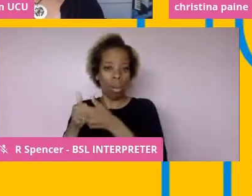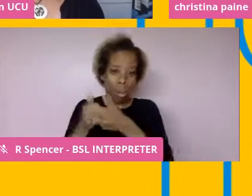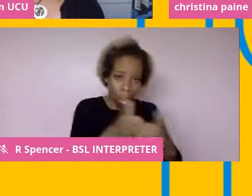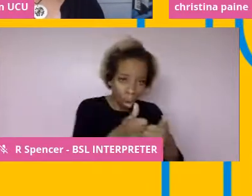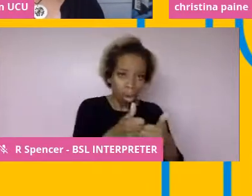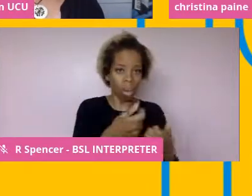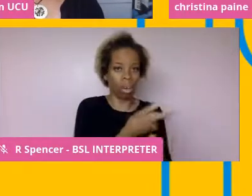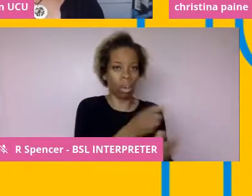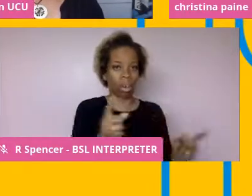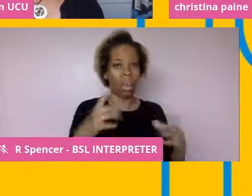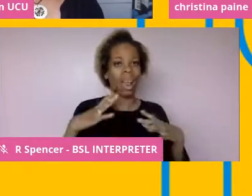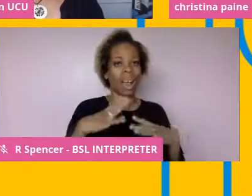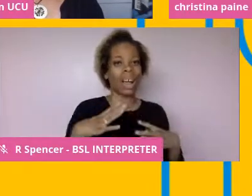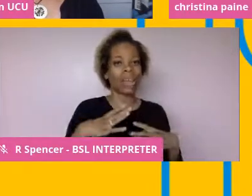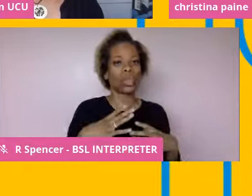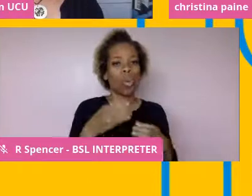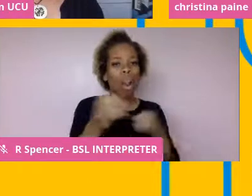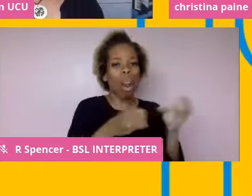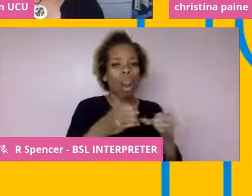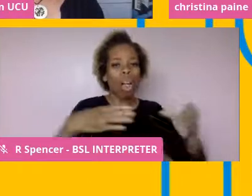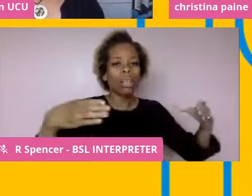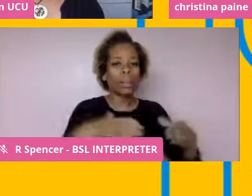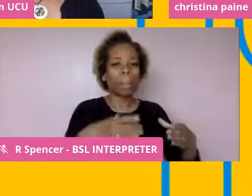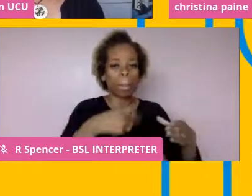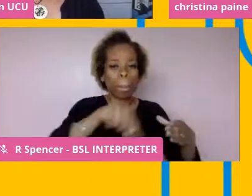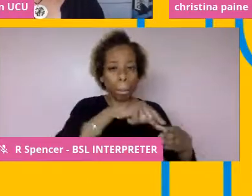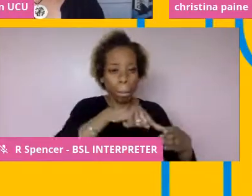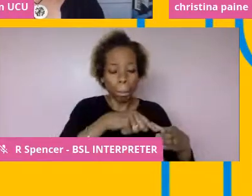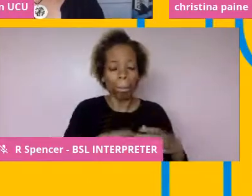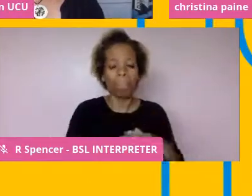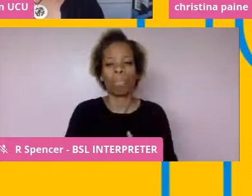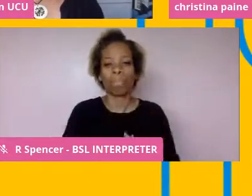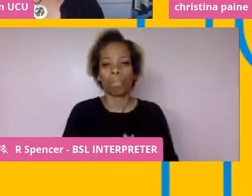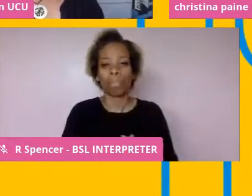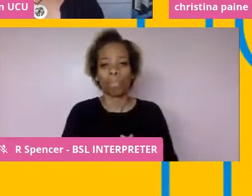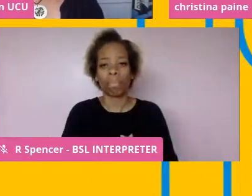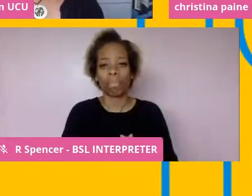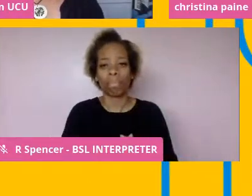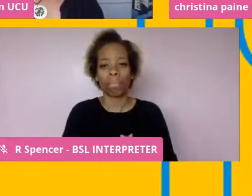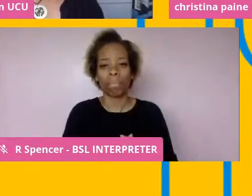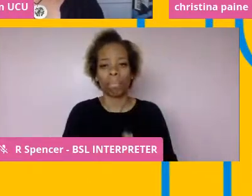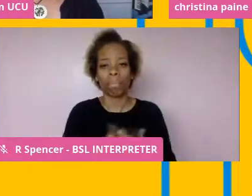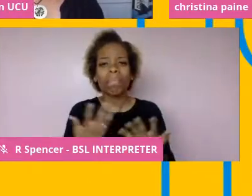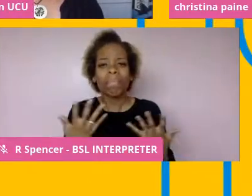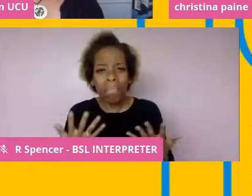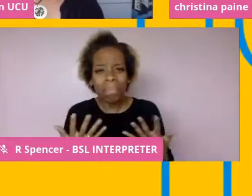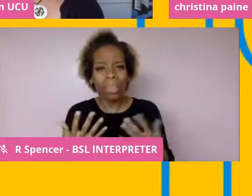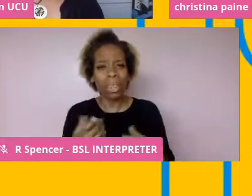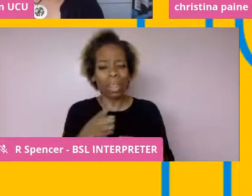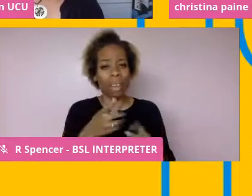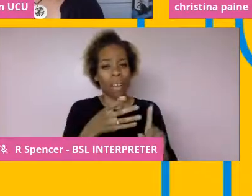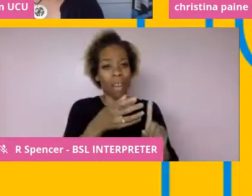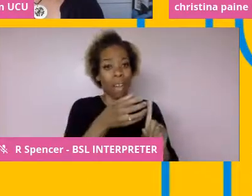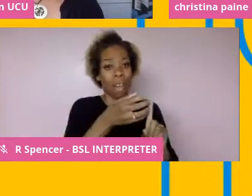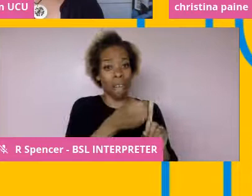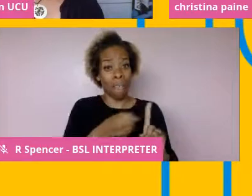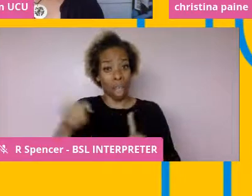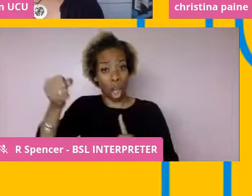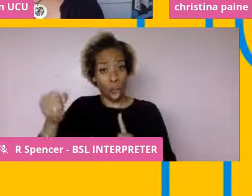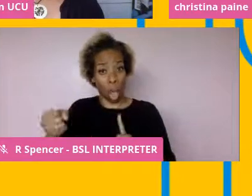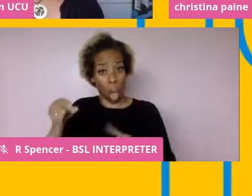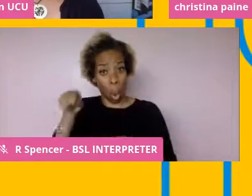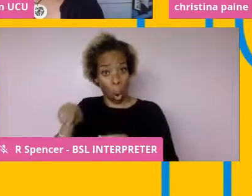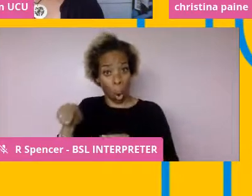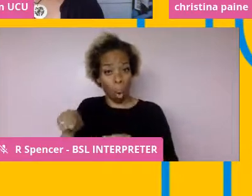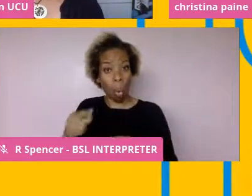afforded casualised workers. Because actually being able to furlough staff would have been a very simple thing to do